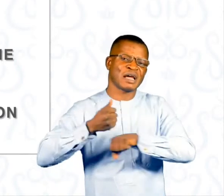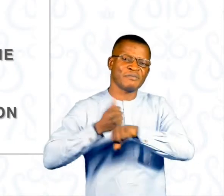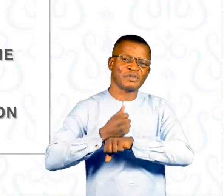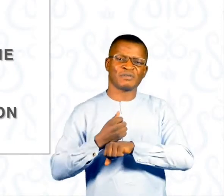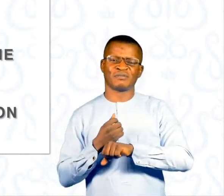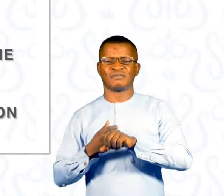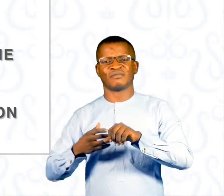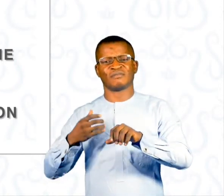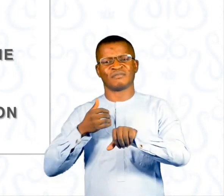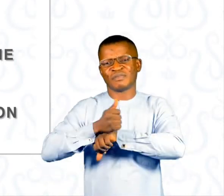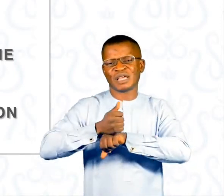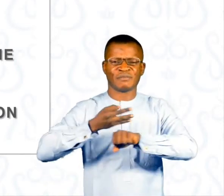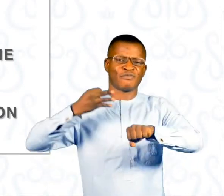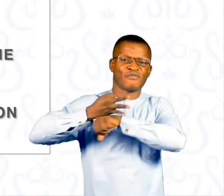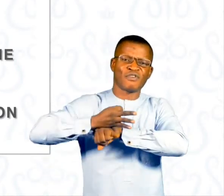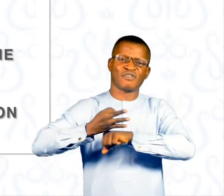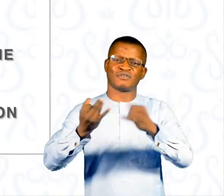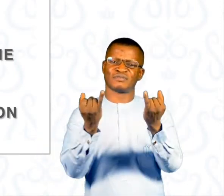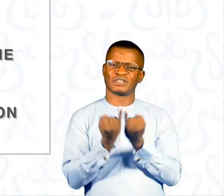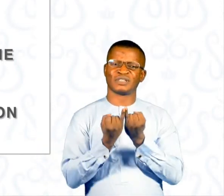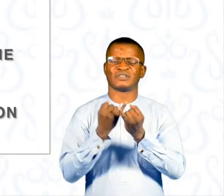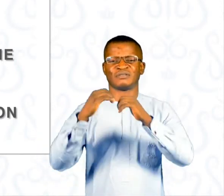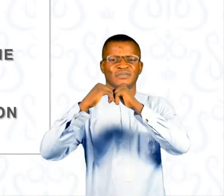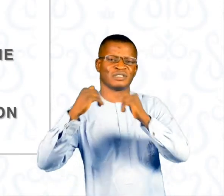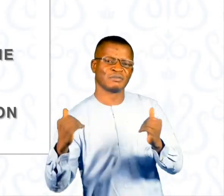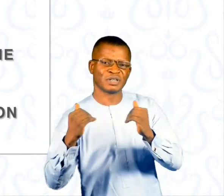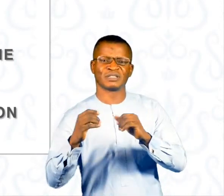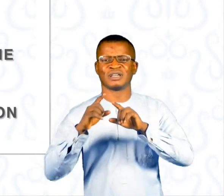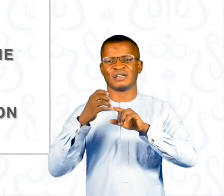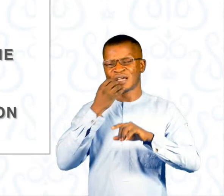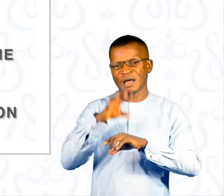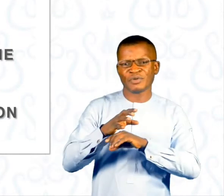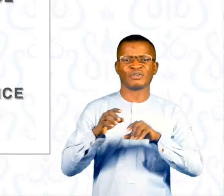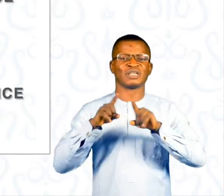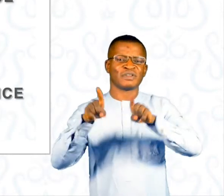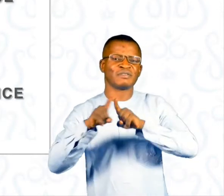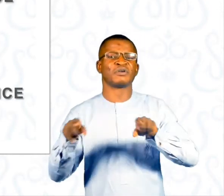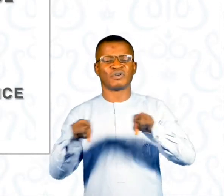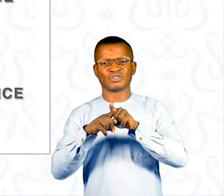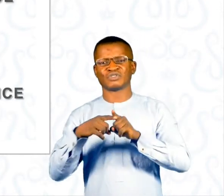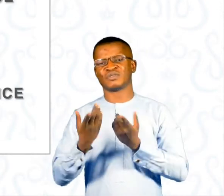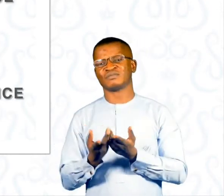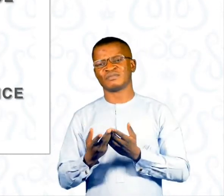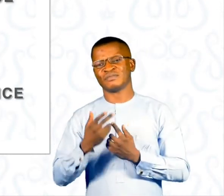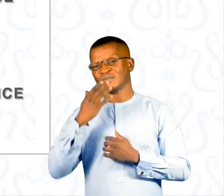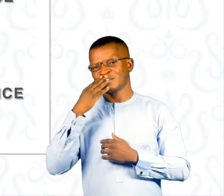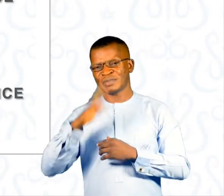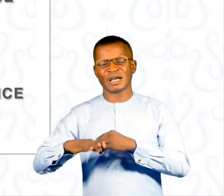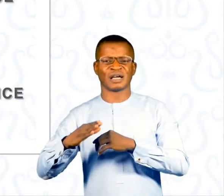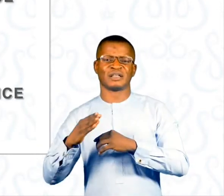home, economic abuse, harassment, forced isolation and separation. Then, of course, we